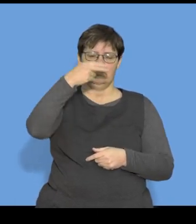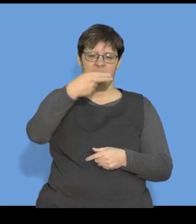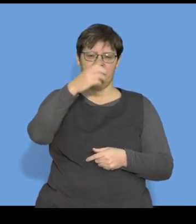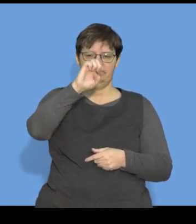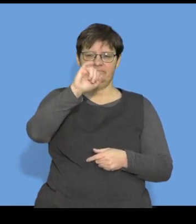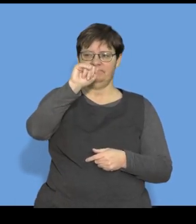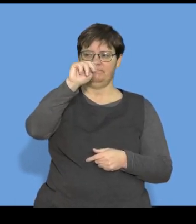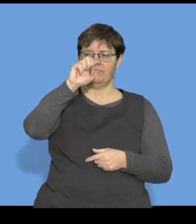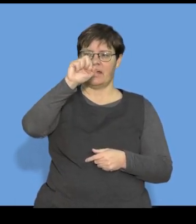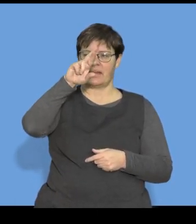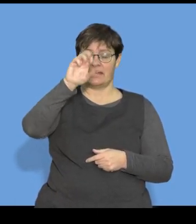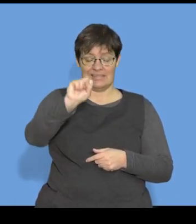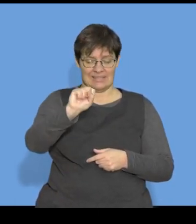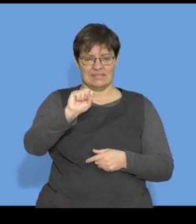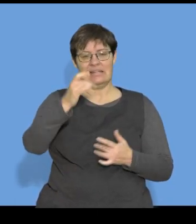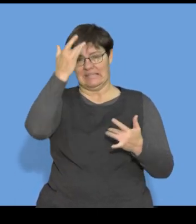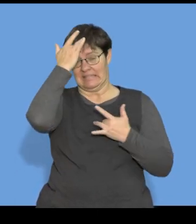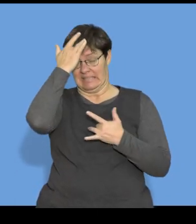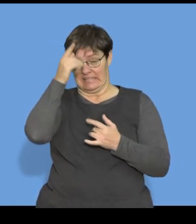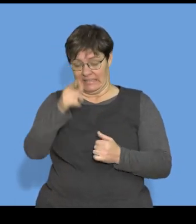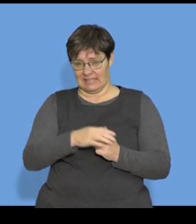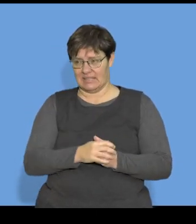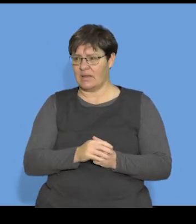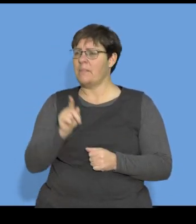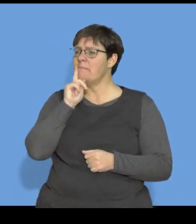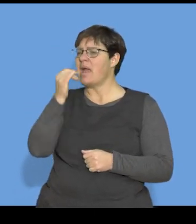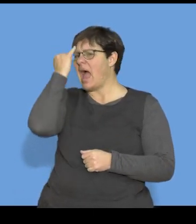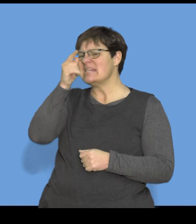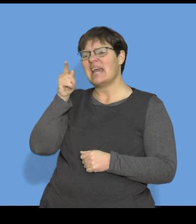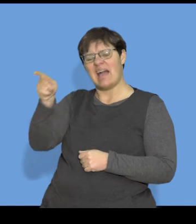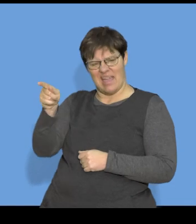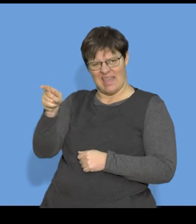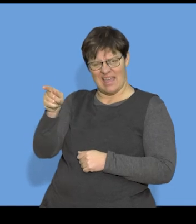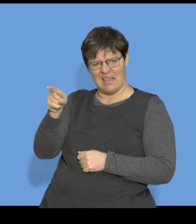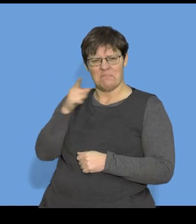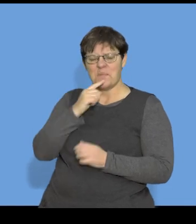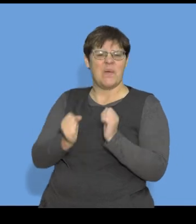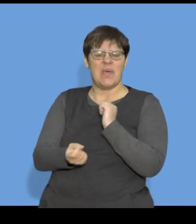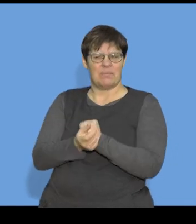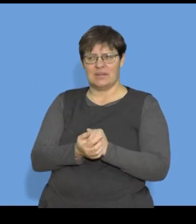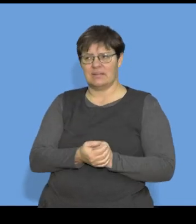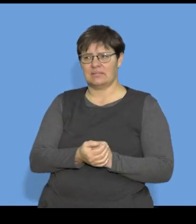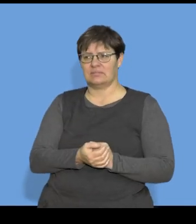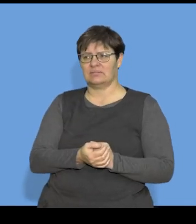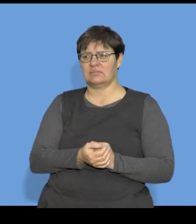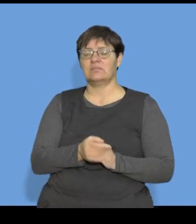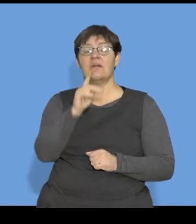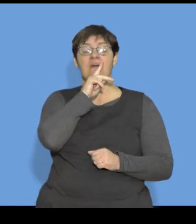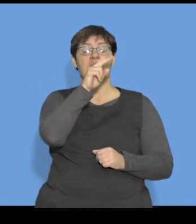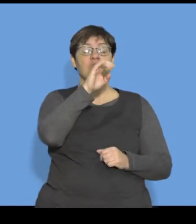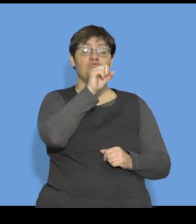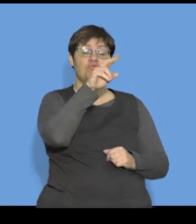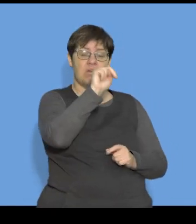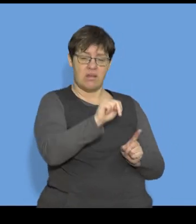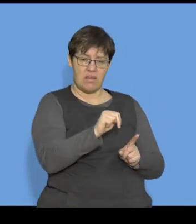disease. So we look at this diagram that will give you the idea of the Alzheimer's disease. We look at this